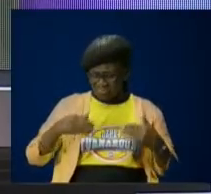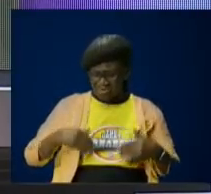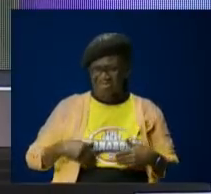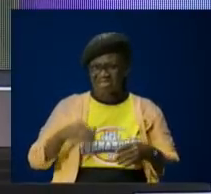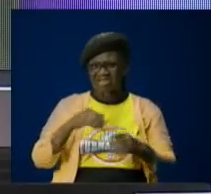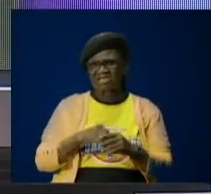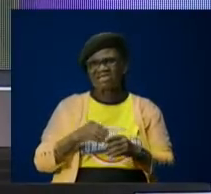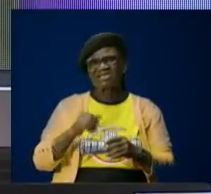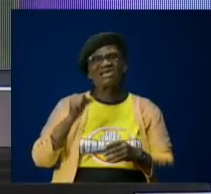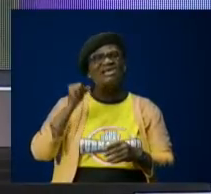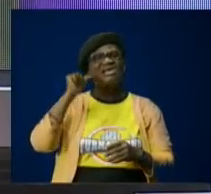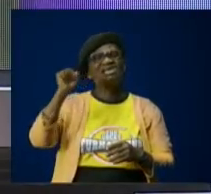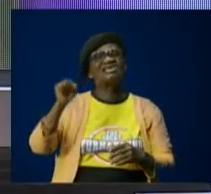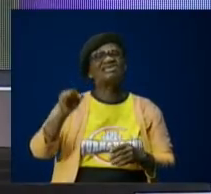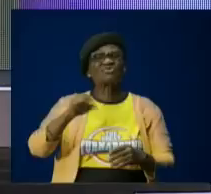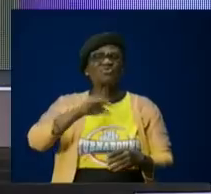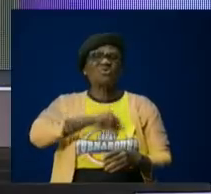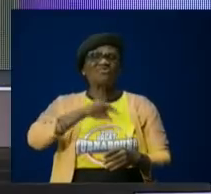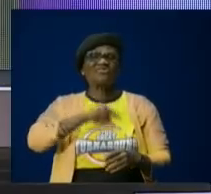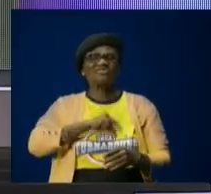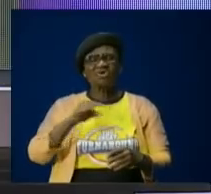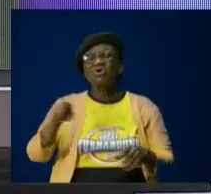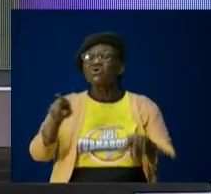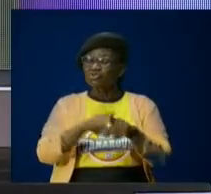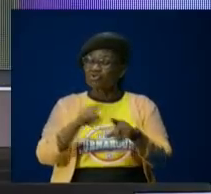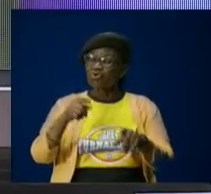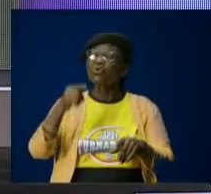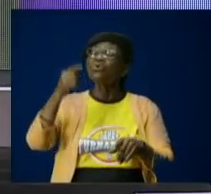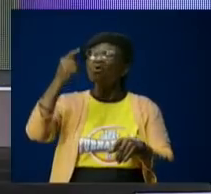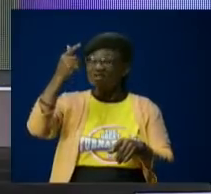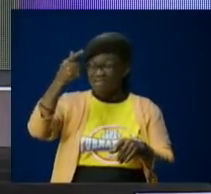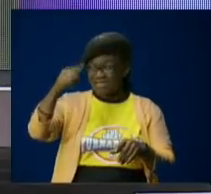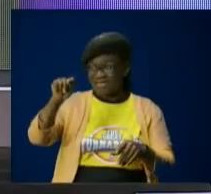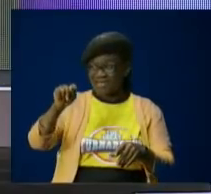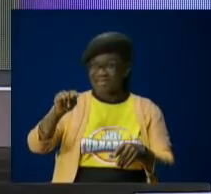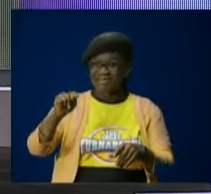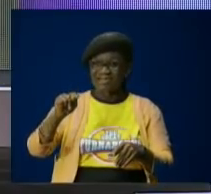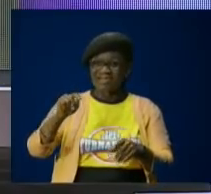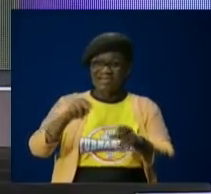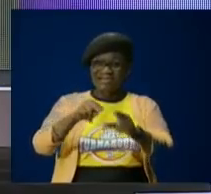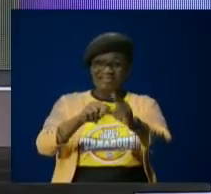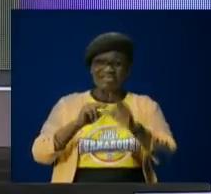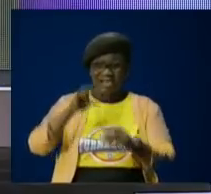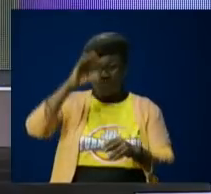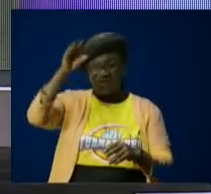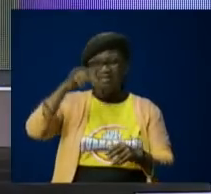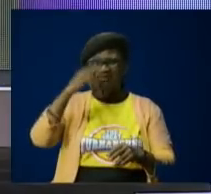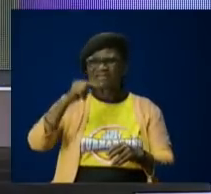And the chairman said, well, if you have no place for somebody in that cadre, what about upstairs?